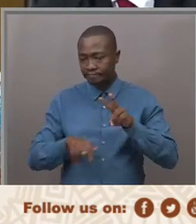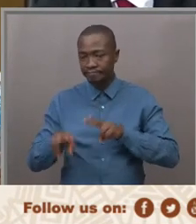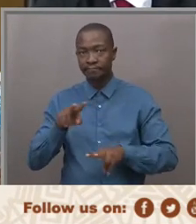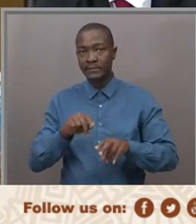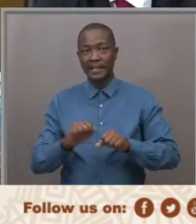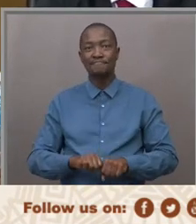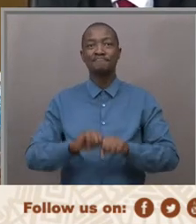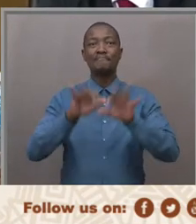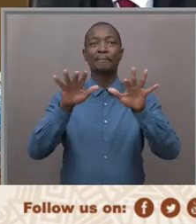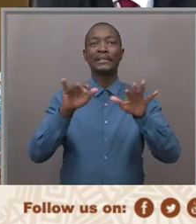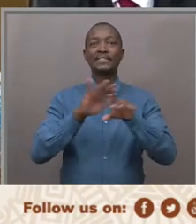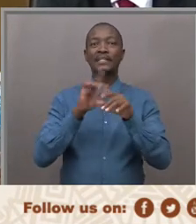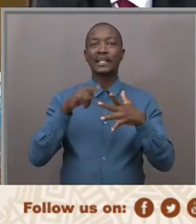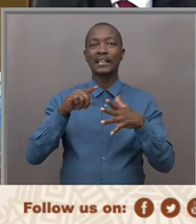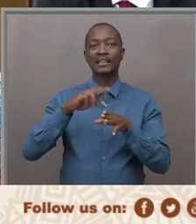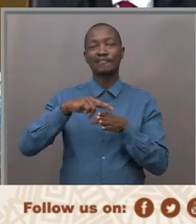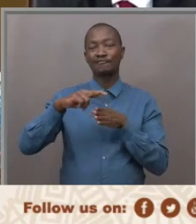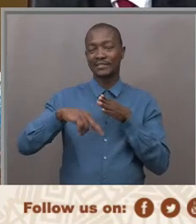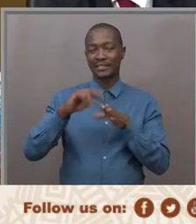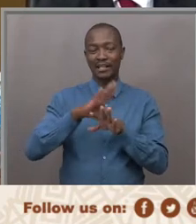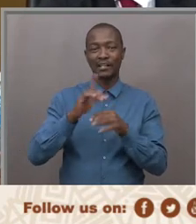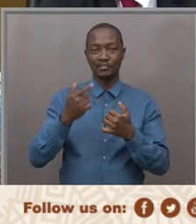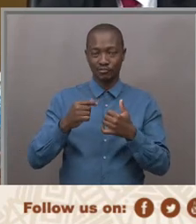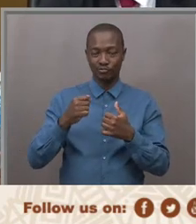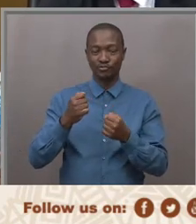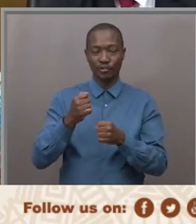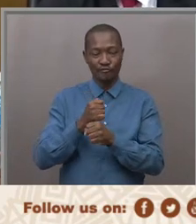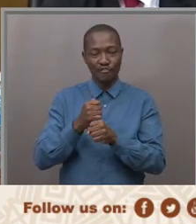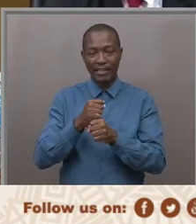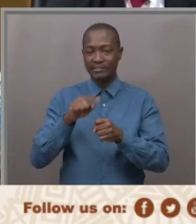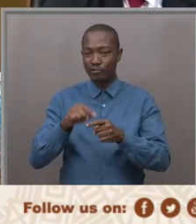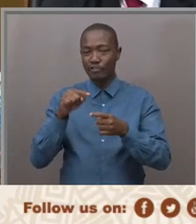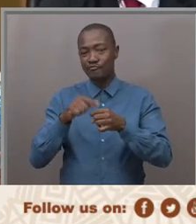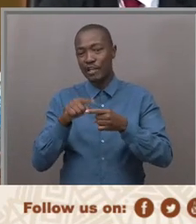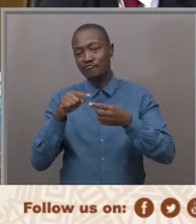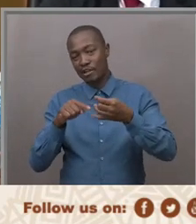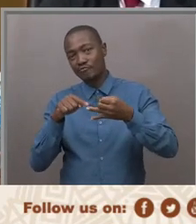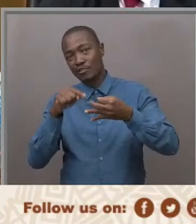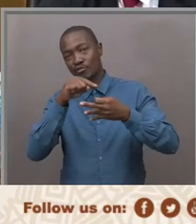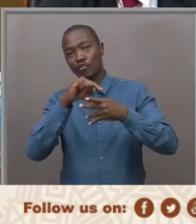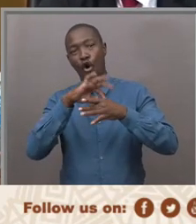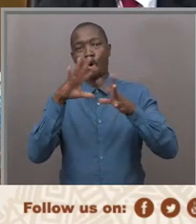results of all the grades. So MEC Lesufi will publish the results of all the grades